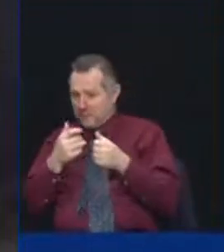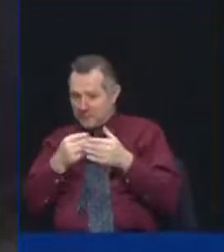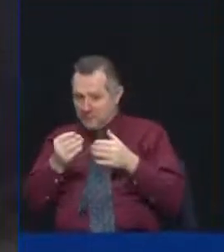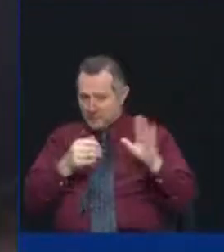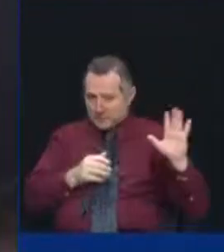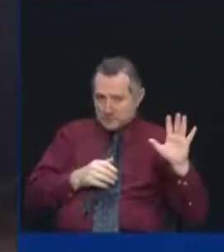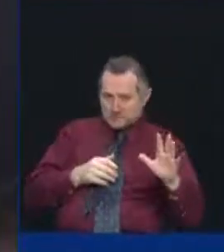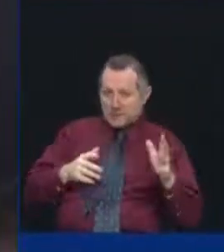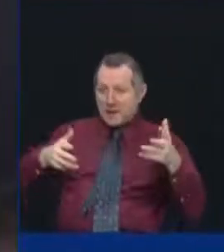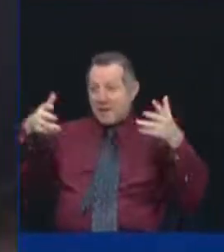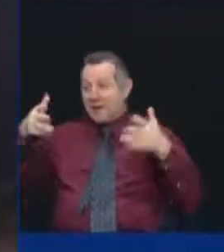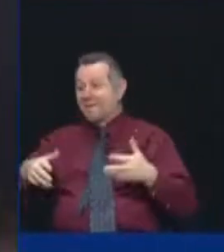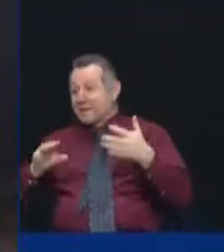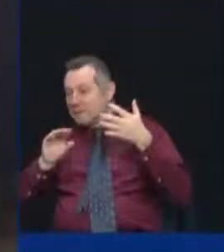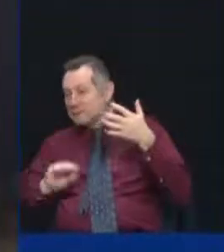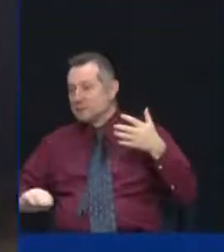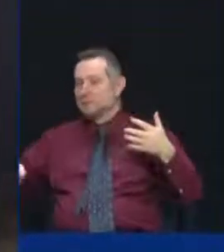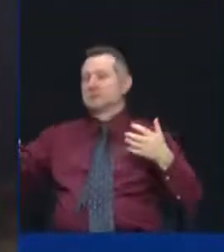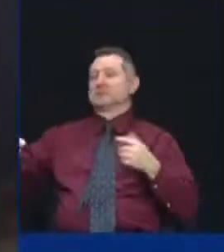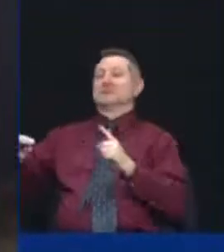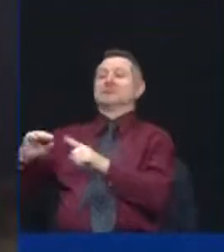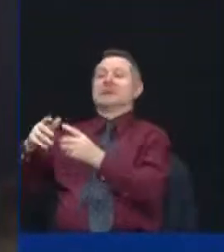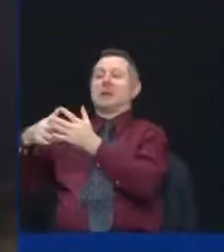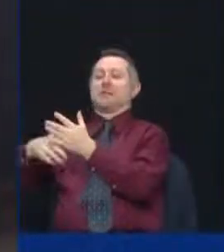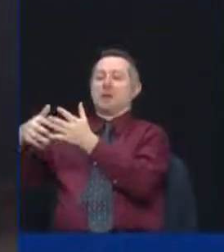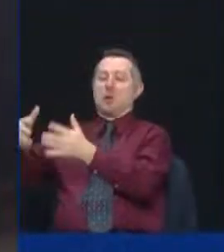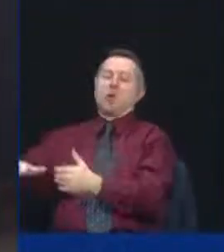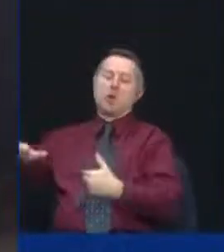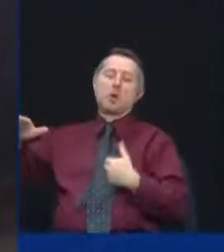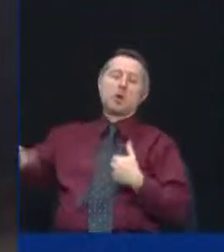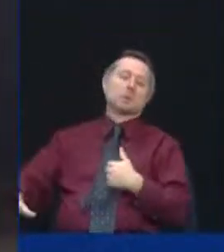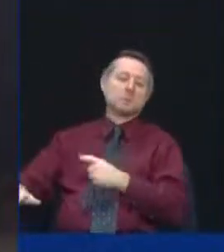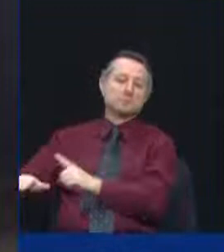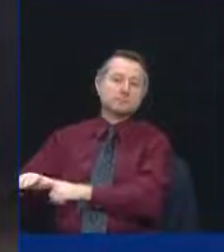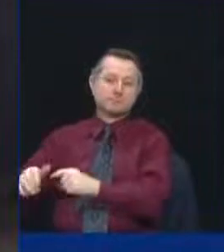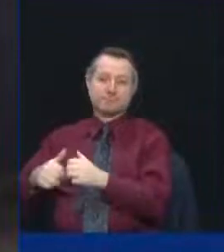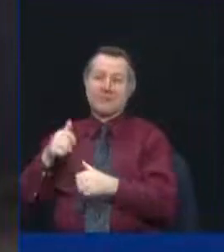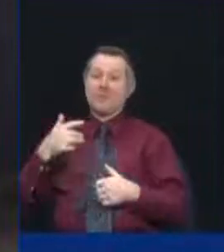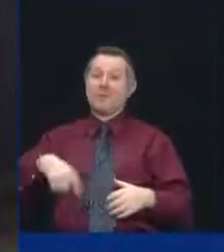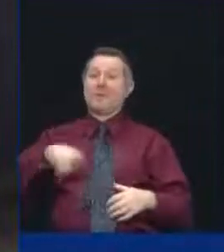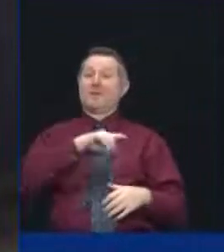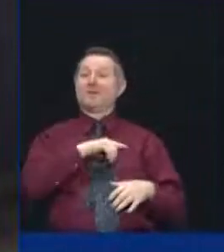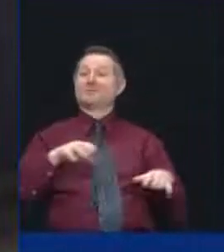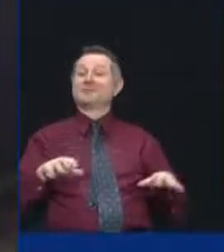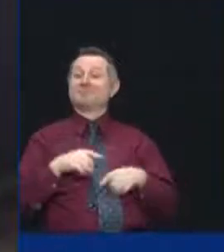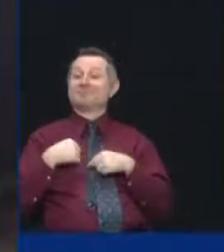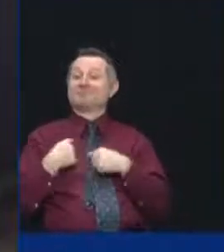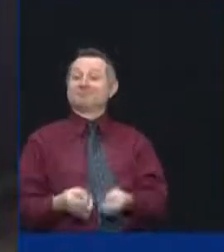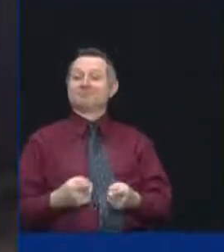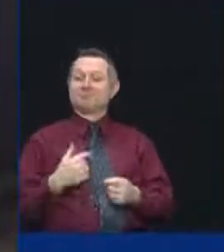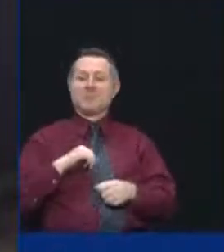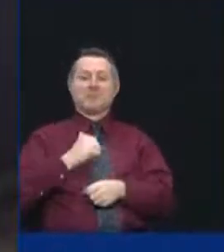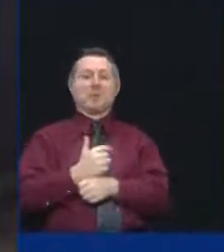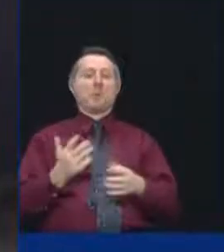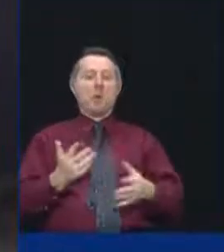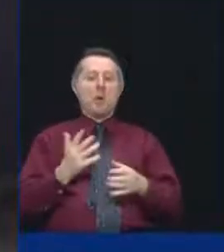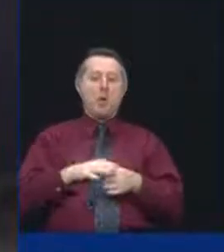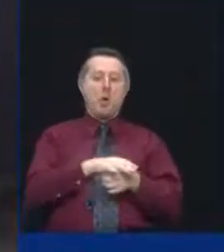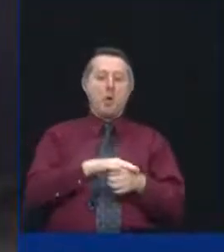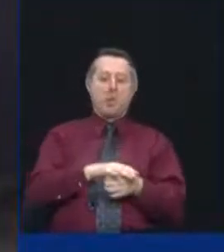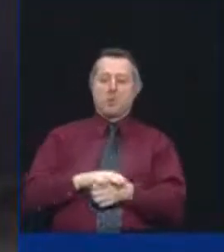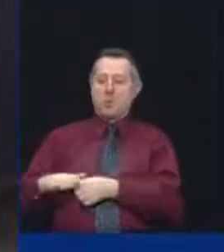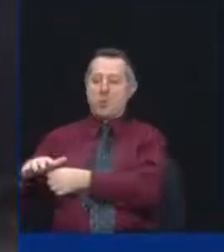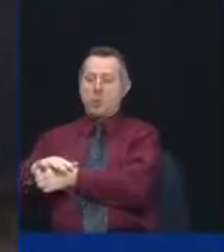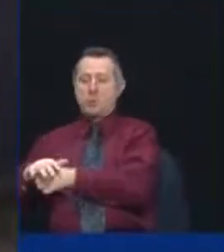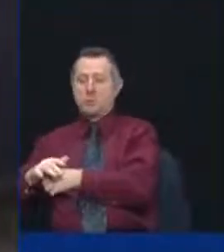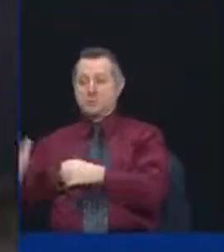low. But in terms of what we have been doing, we have, based on locations, we have relocated